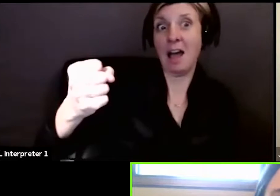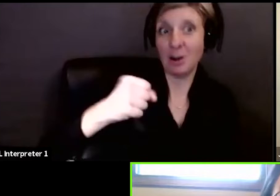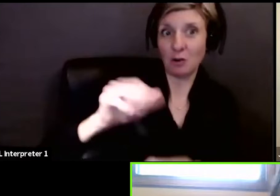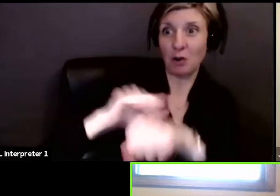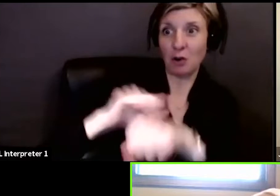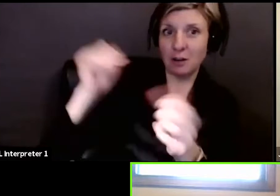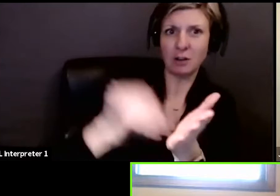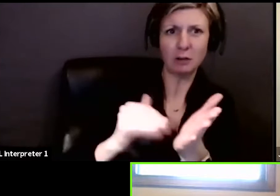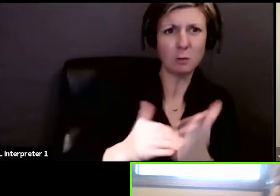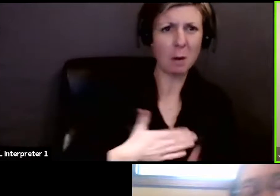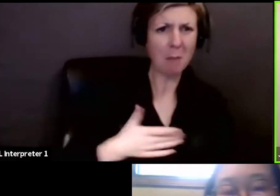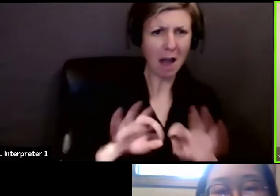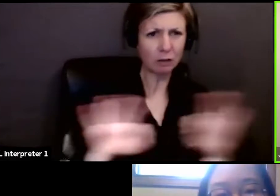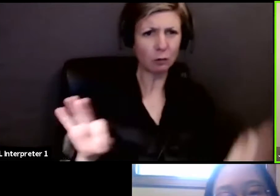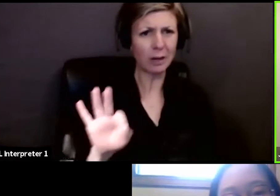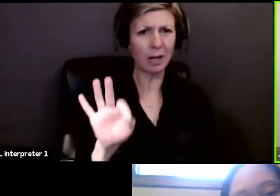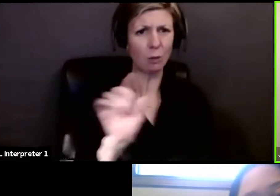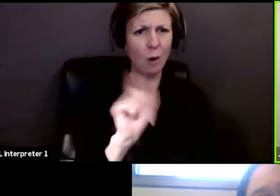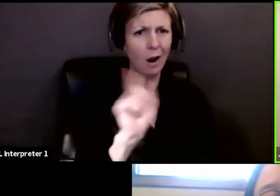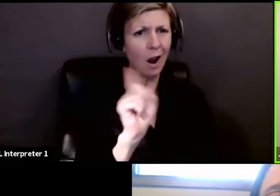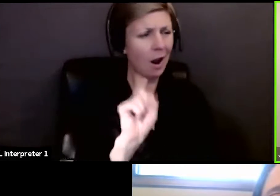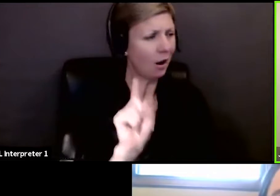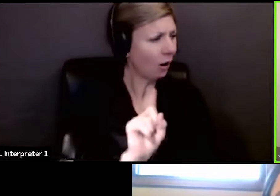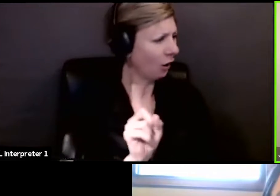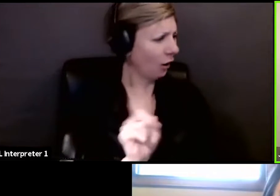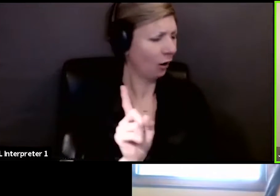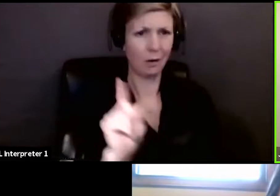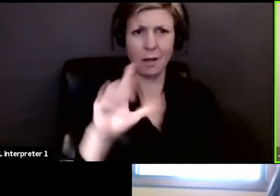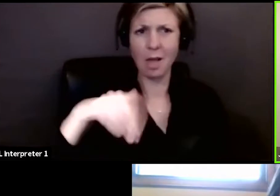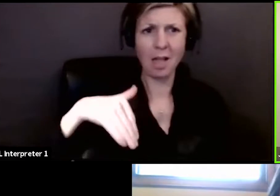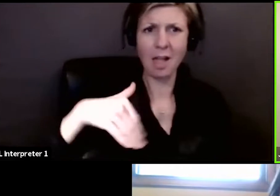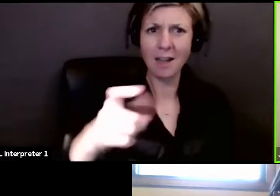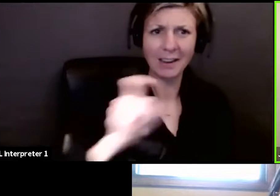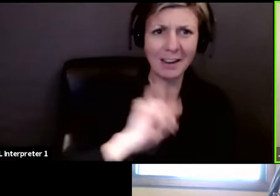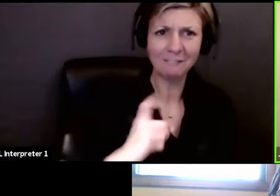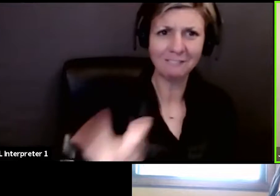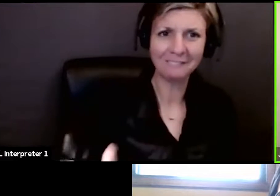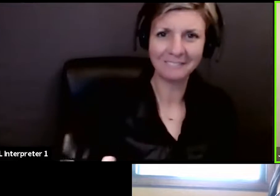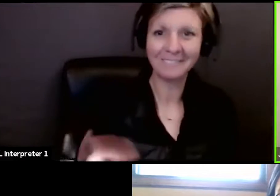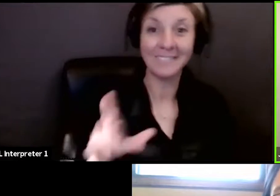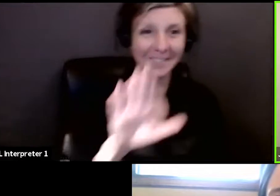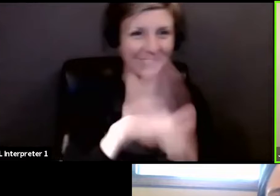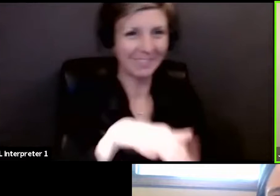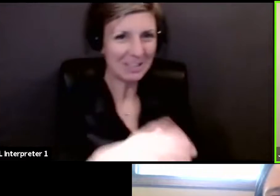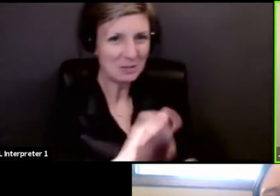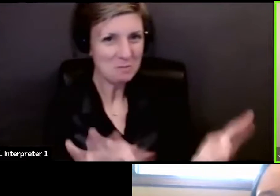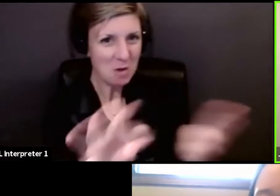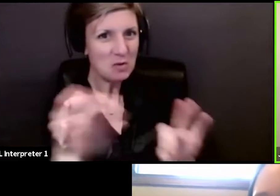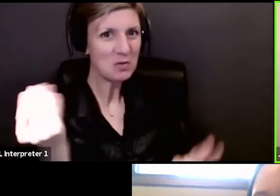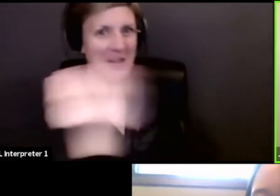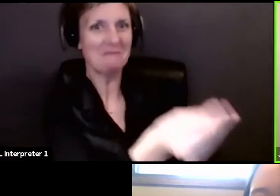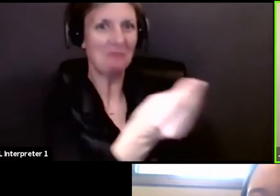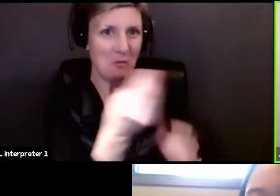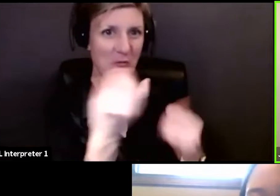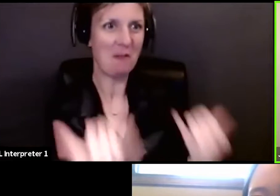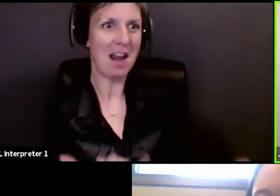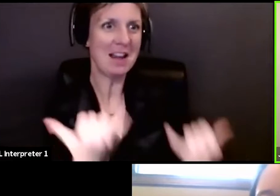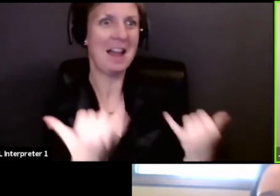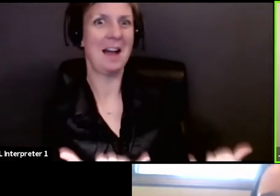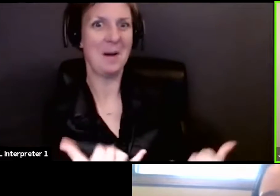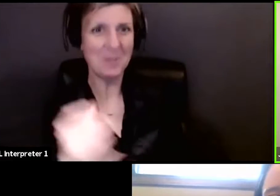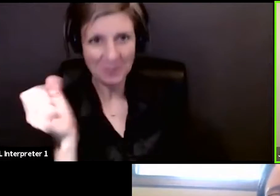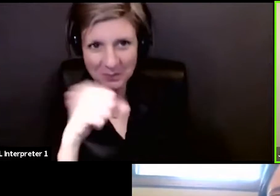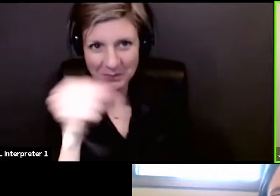you guys? Where is it? We need to get that degree to Sunny right now.